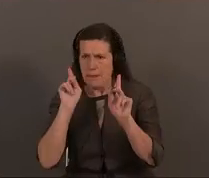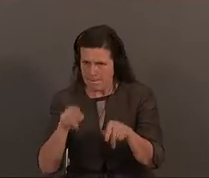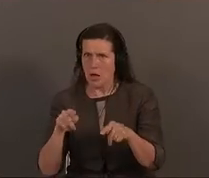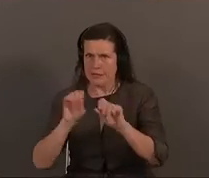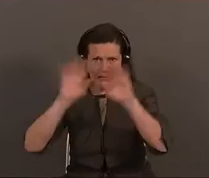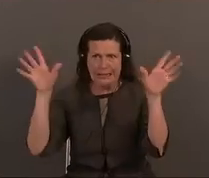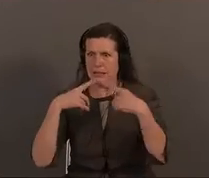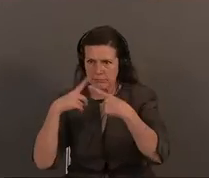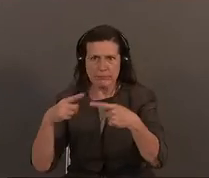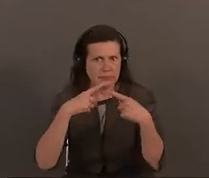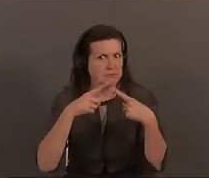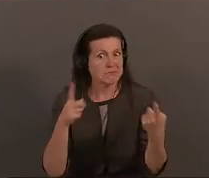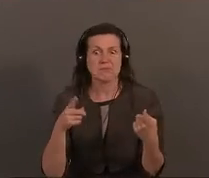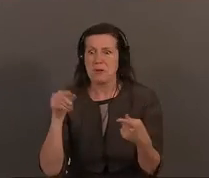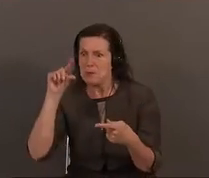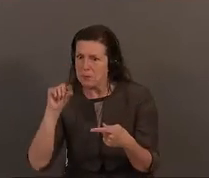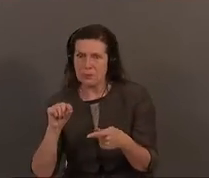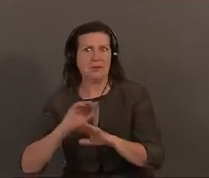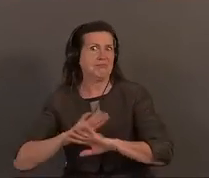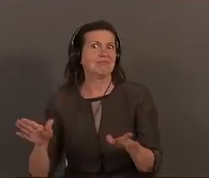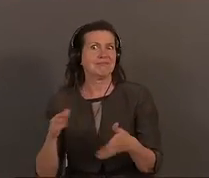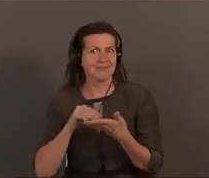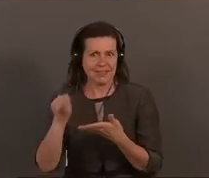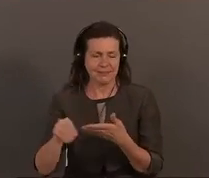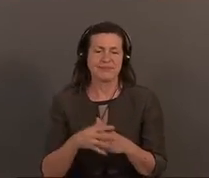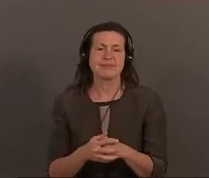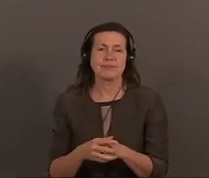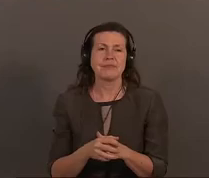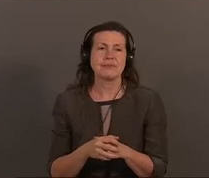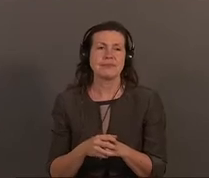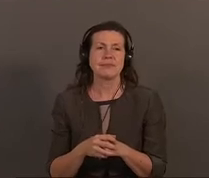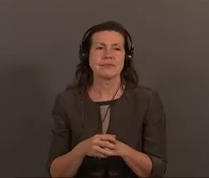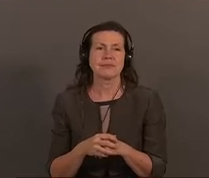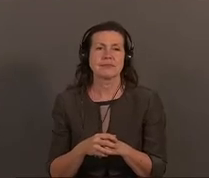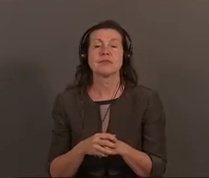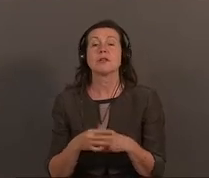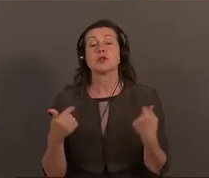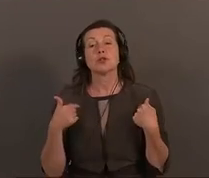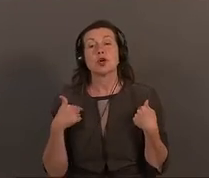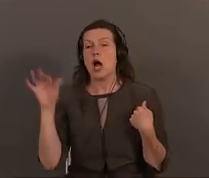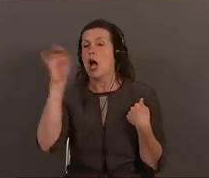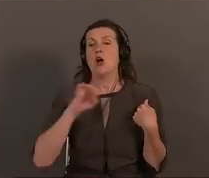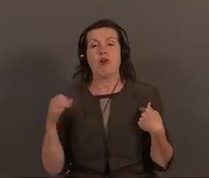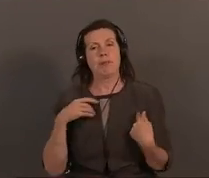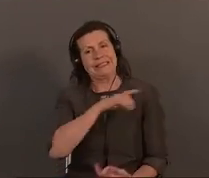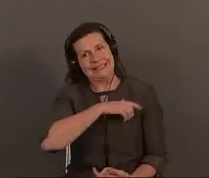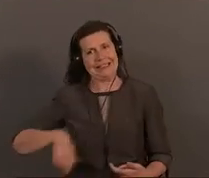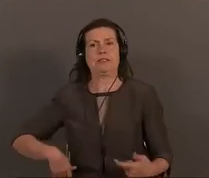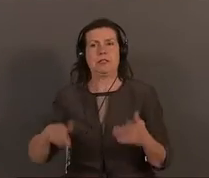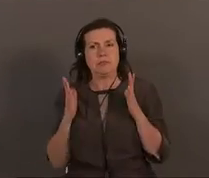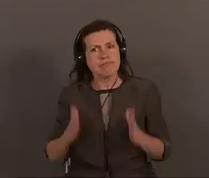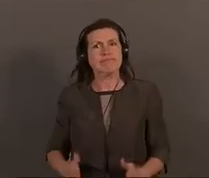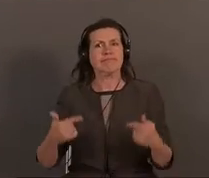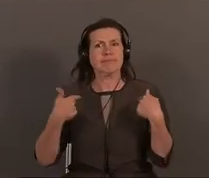There's also, I mean, among European citizens, consumers, but citizens, a growing concern